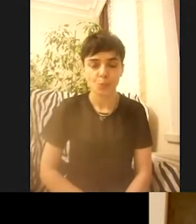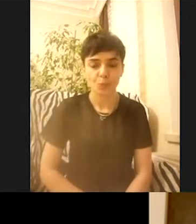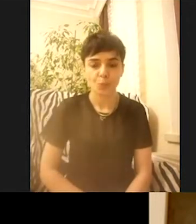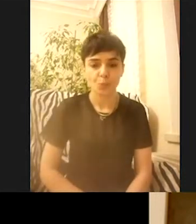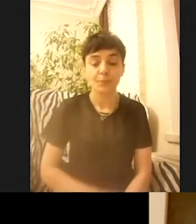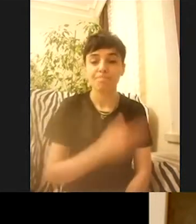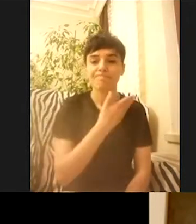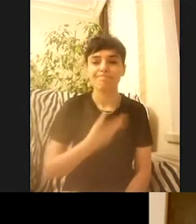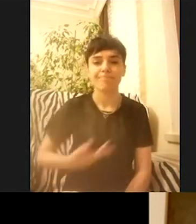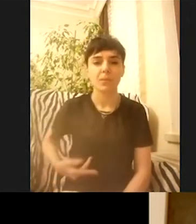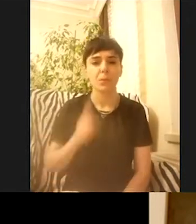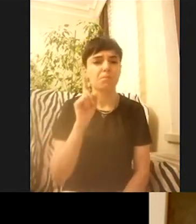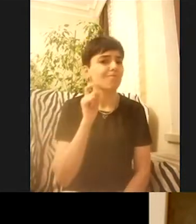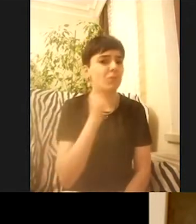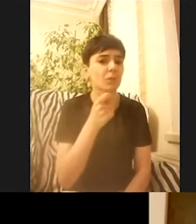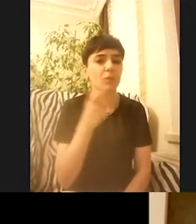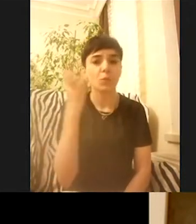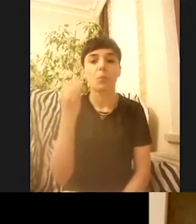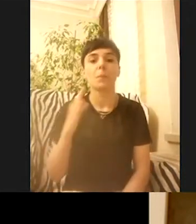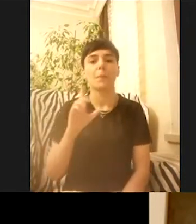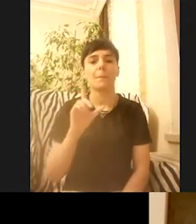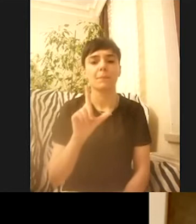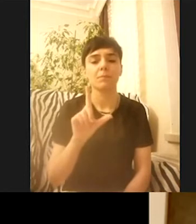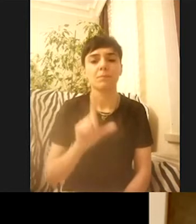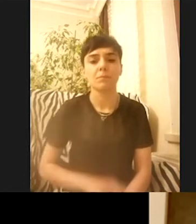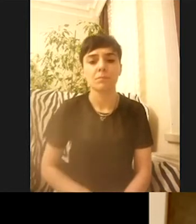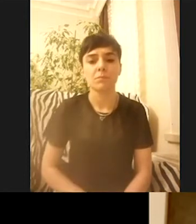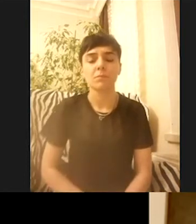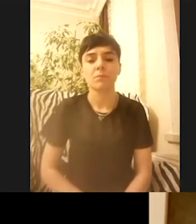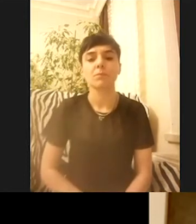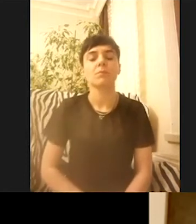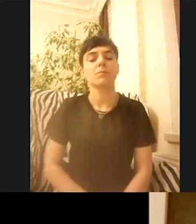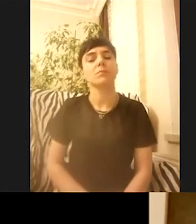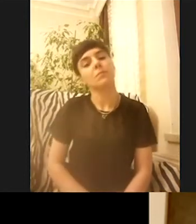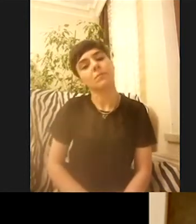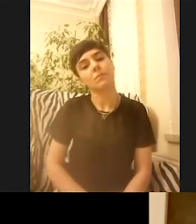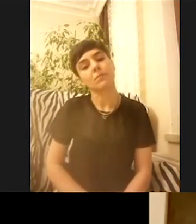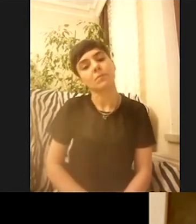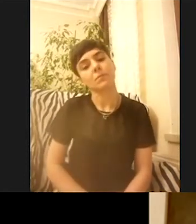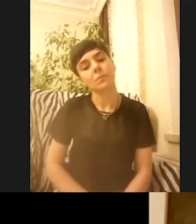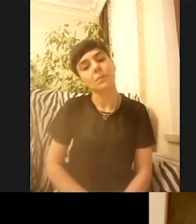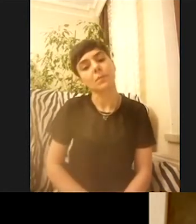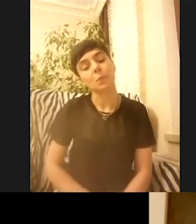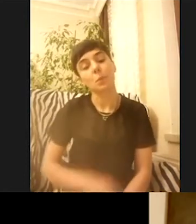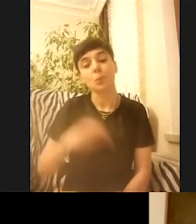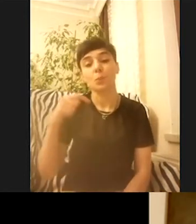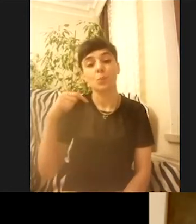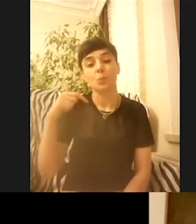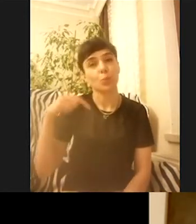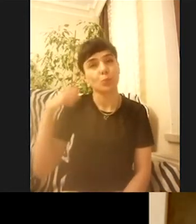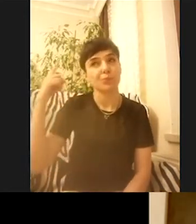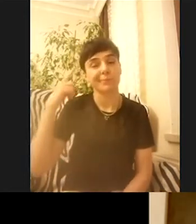anything, which is an ideal way of love. And we're not really, I mean, everybody is used to a